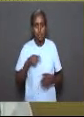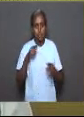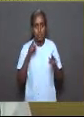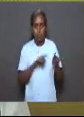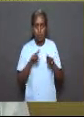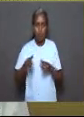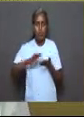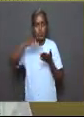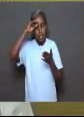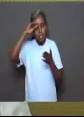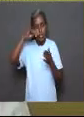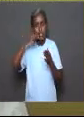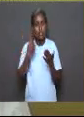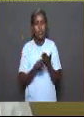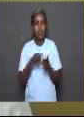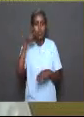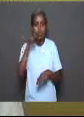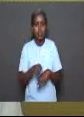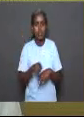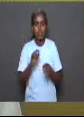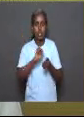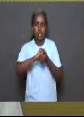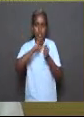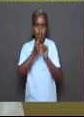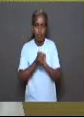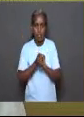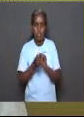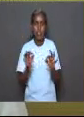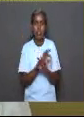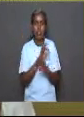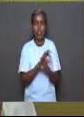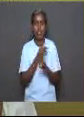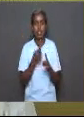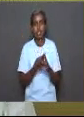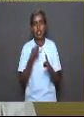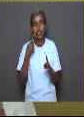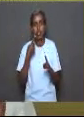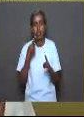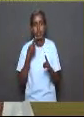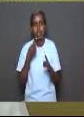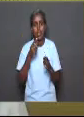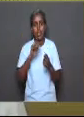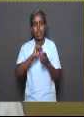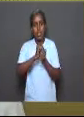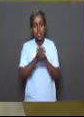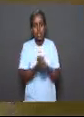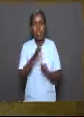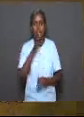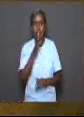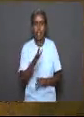to distinguish an inverse function from an invertible